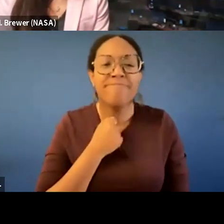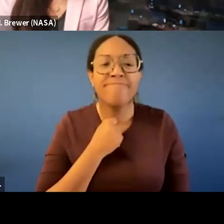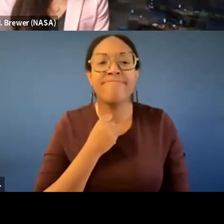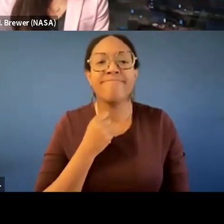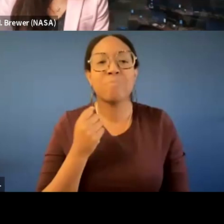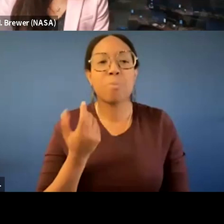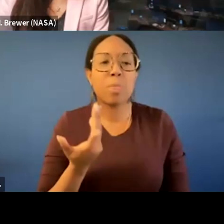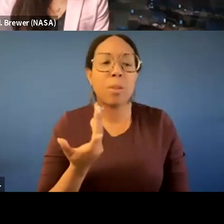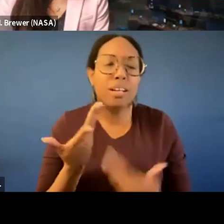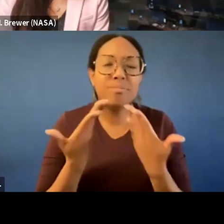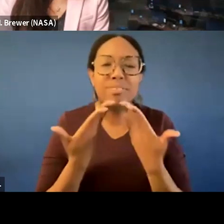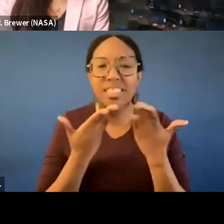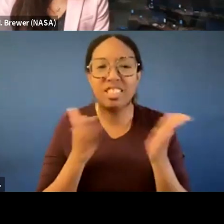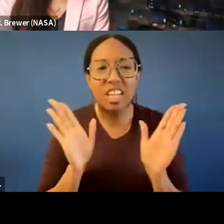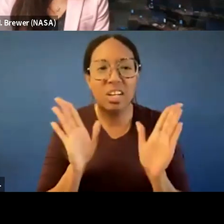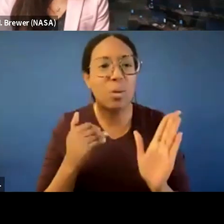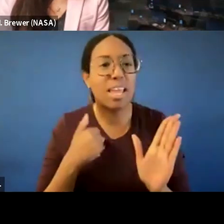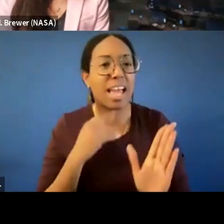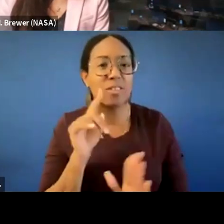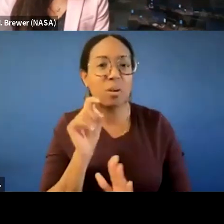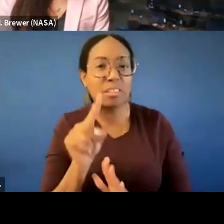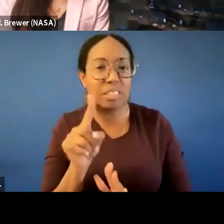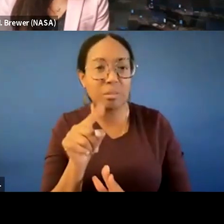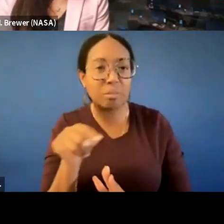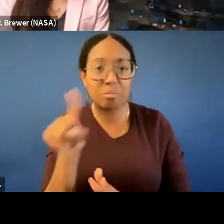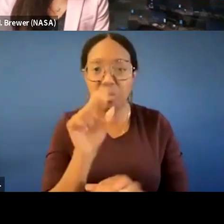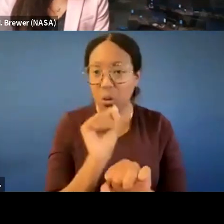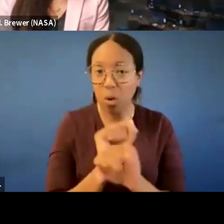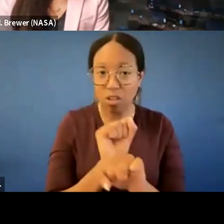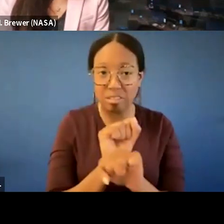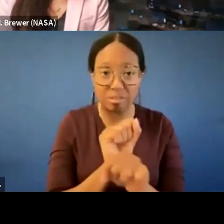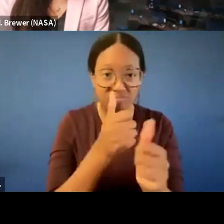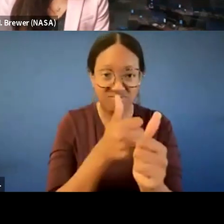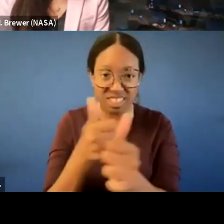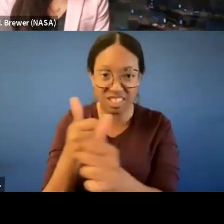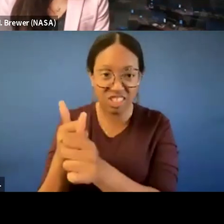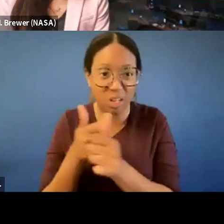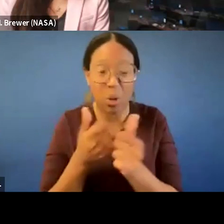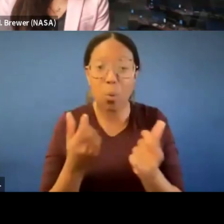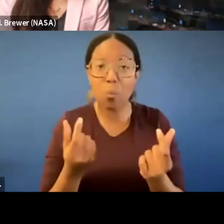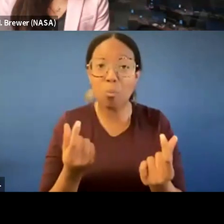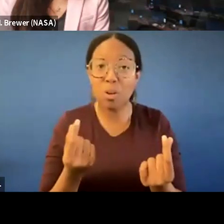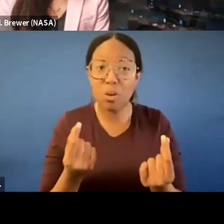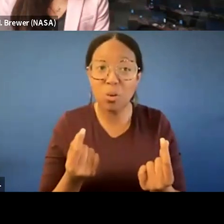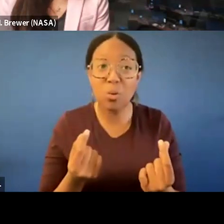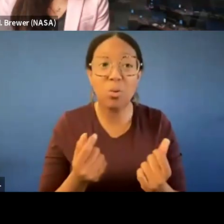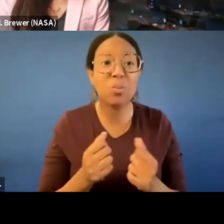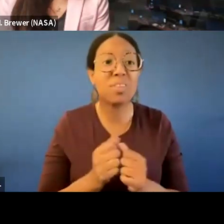well, just in general, we have a question about your jobs and what you do, and to speak to some of